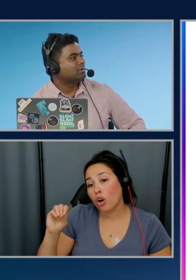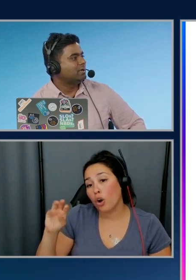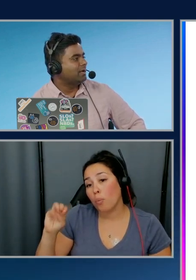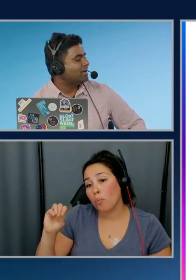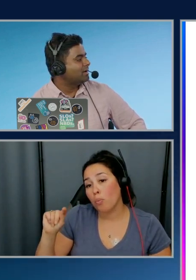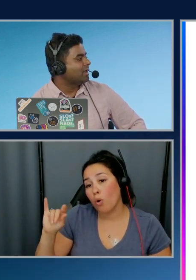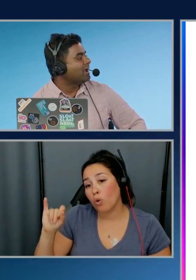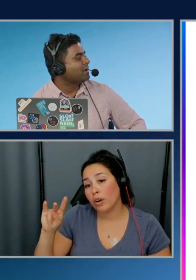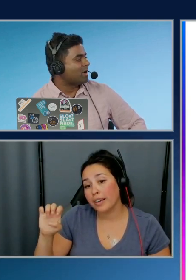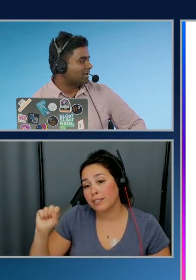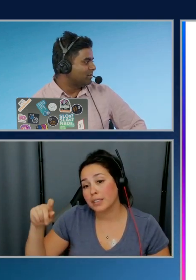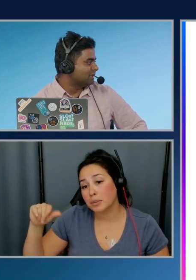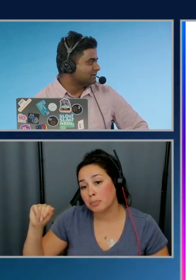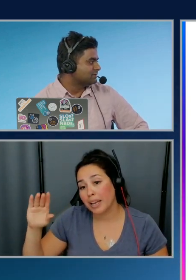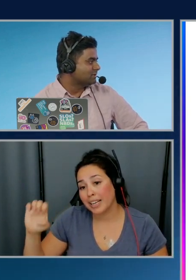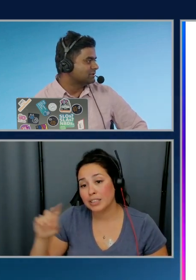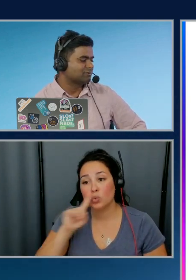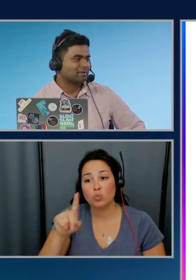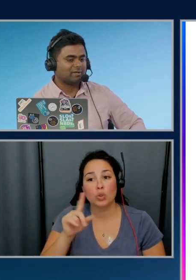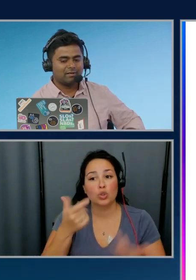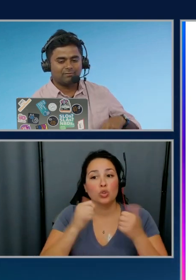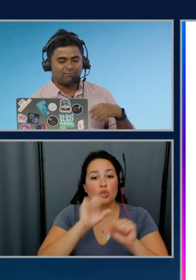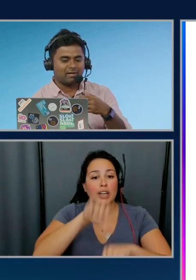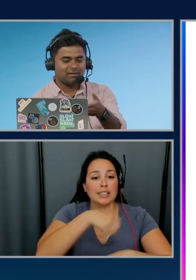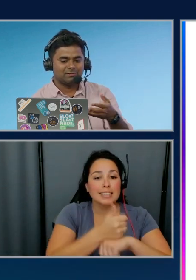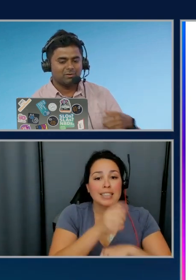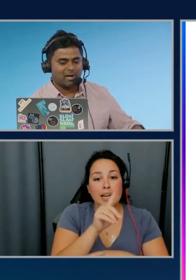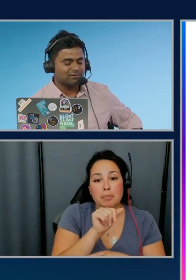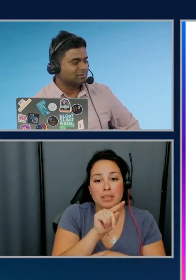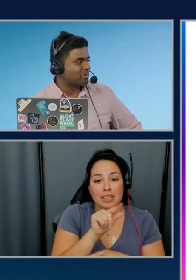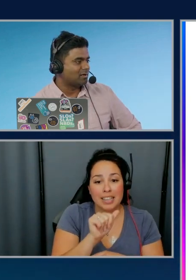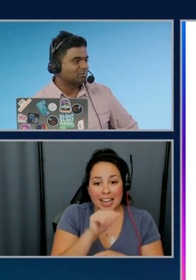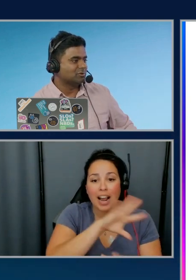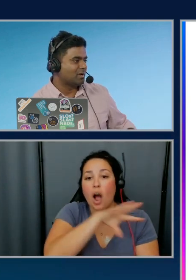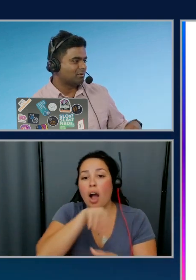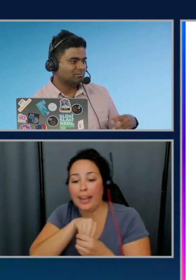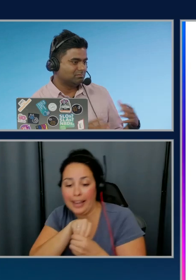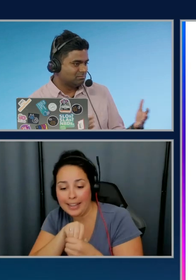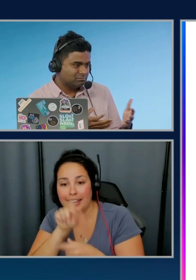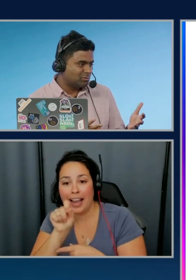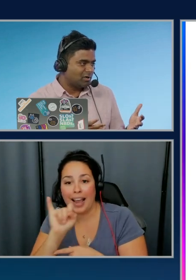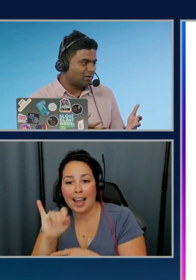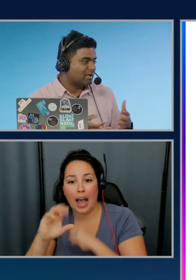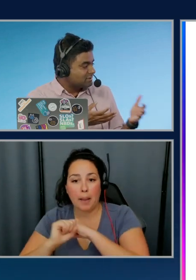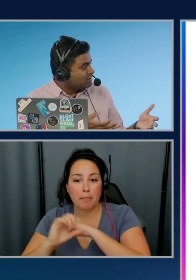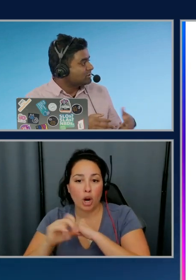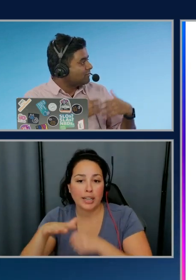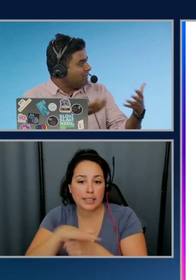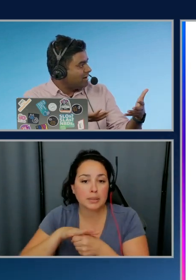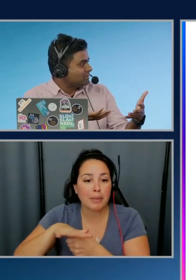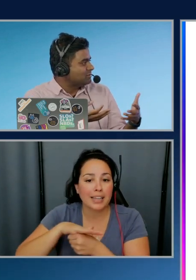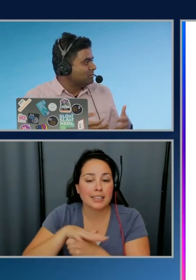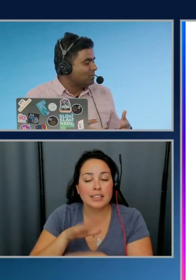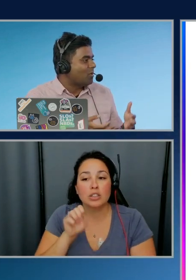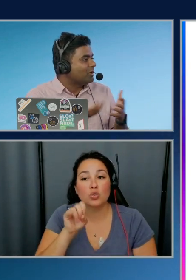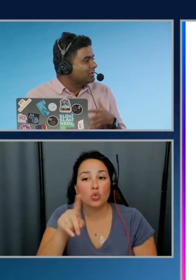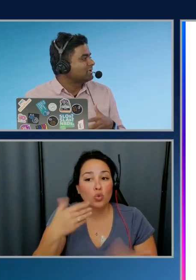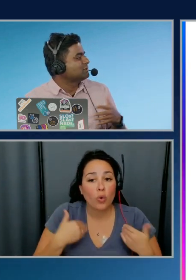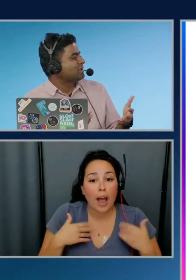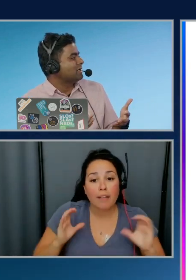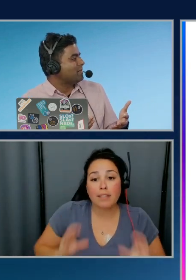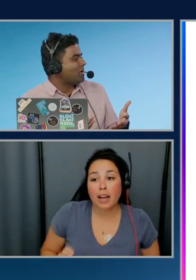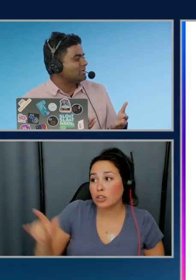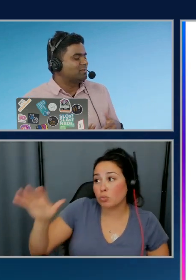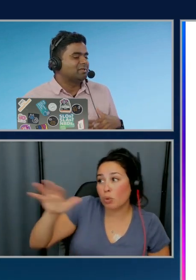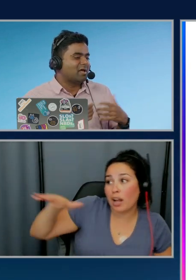set up data and AI marketplaces. Okay. So think of, again, back to this problem, you have customers of theirs who want to